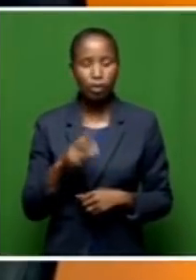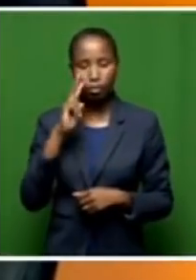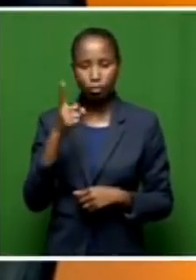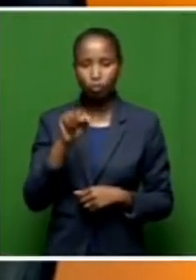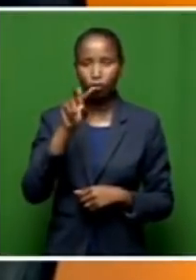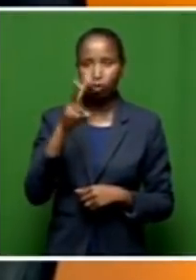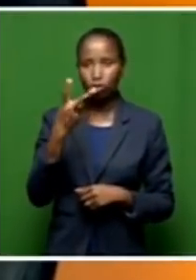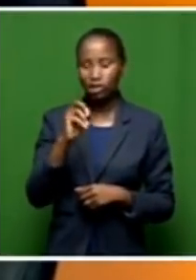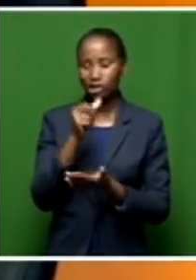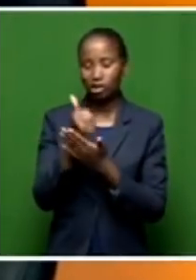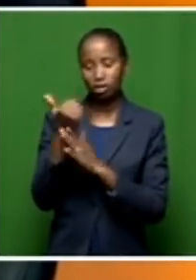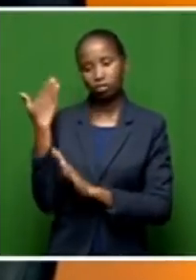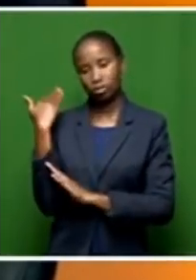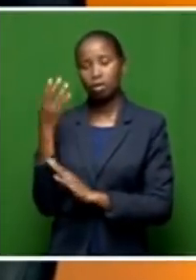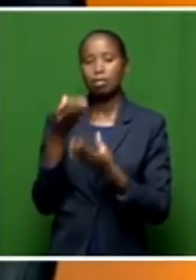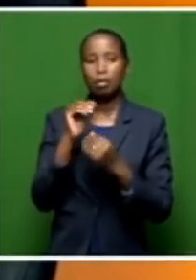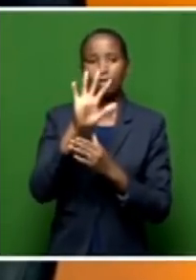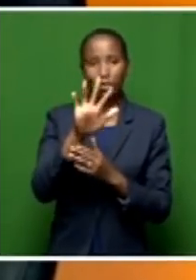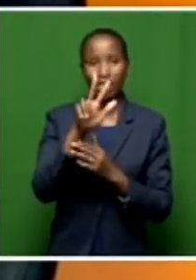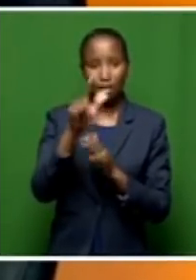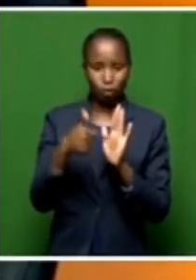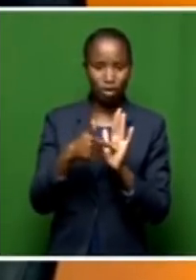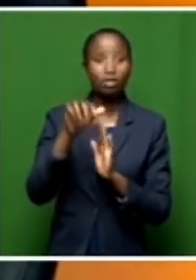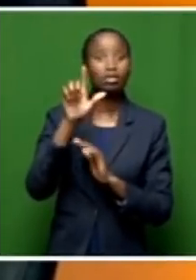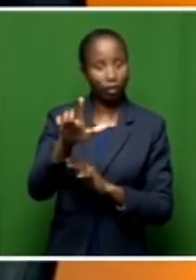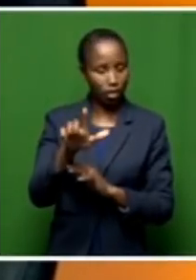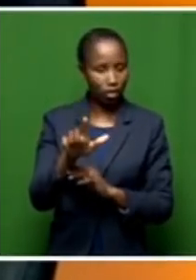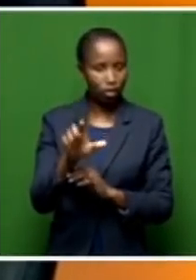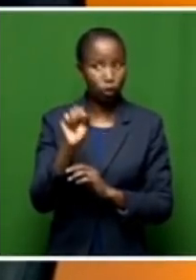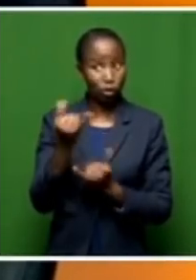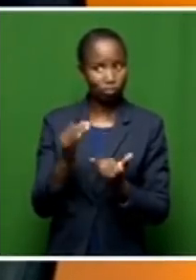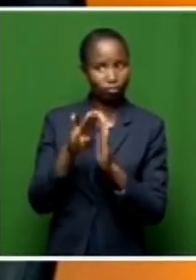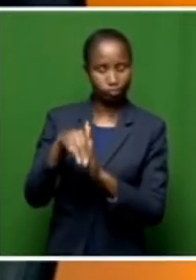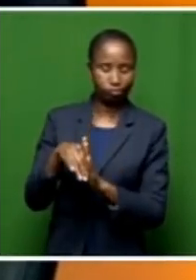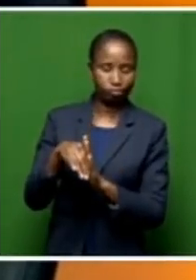so that seemed to have dropped to 49.2.